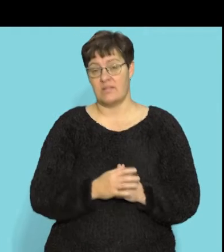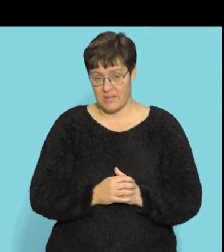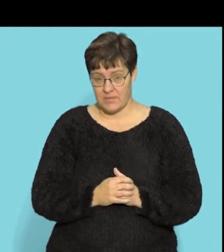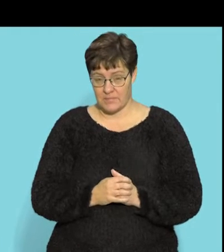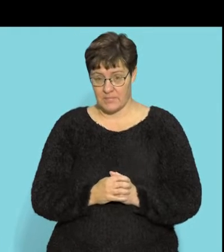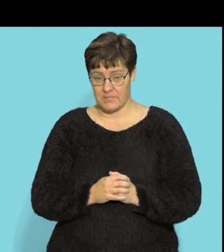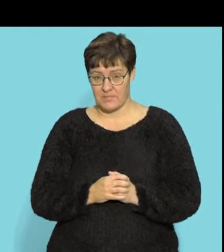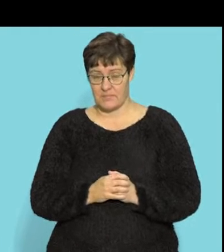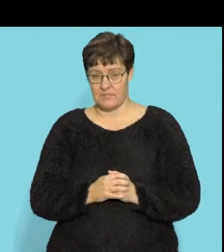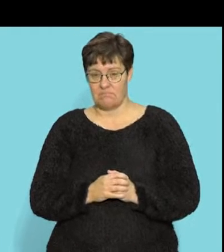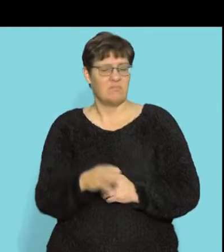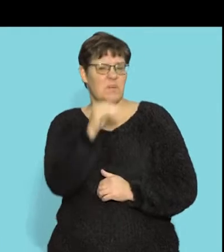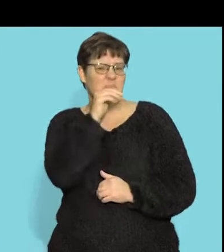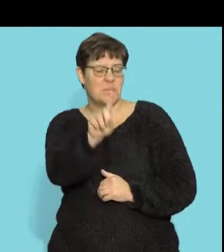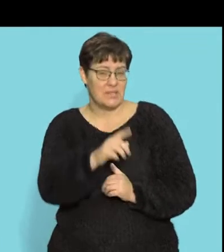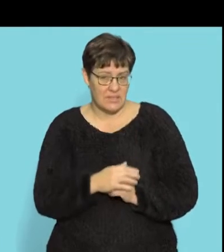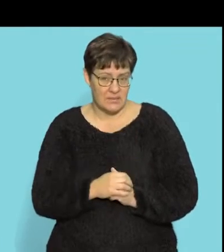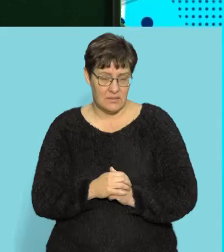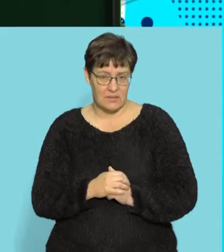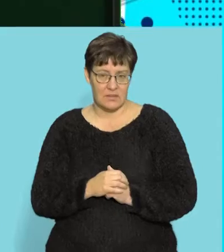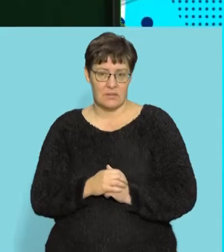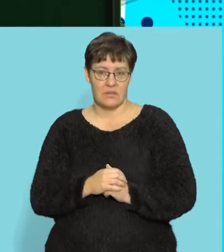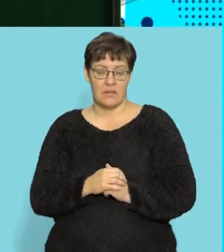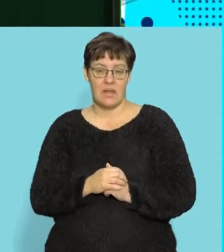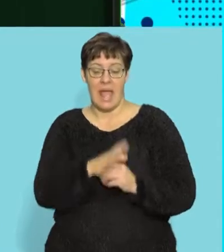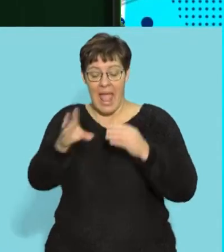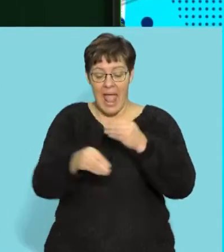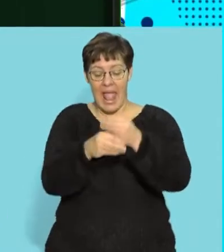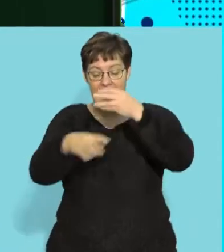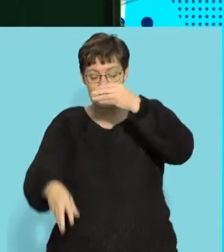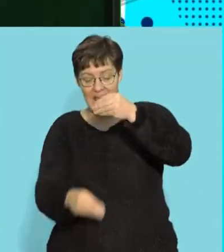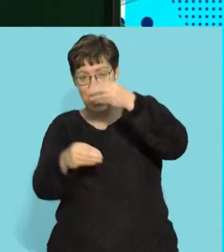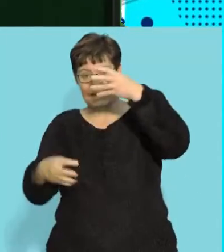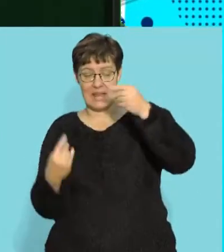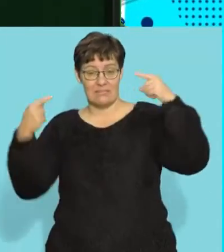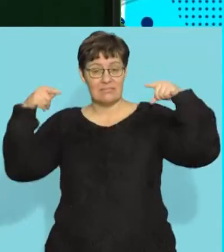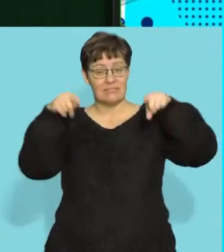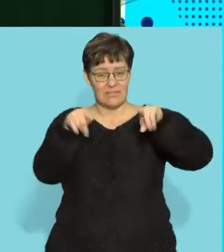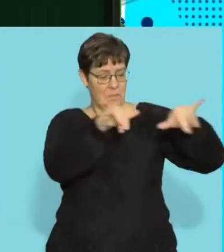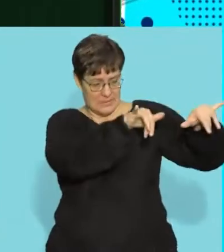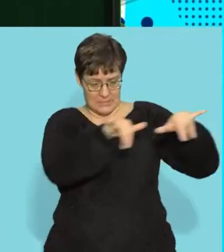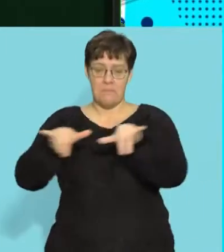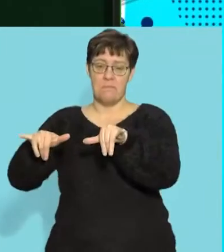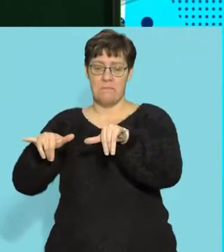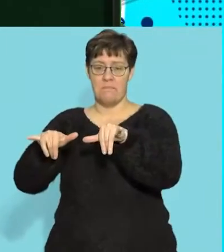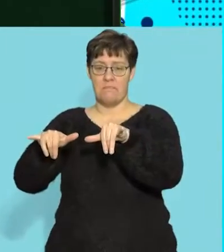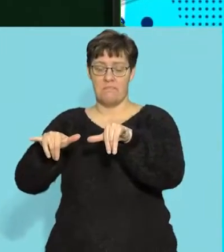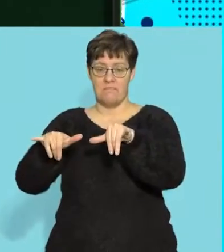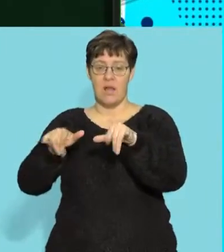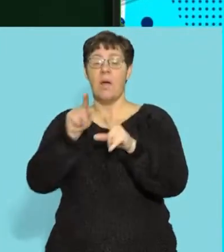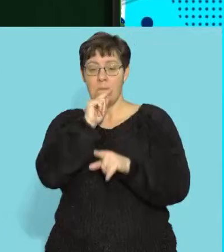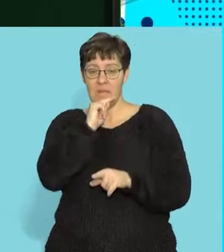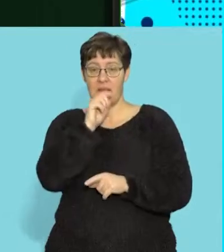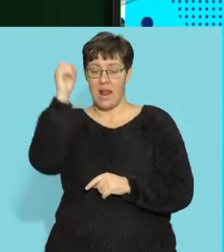brightness of the light bulb increases. What does that mean? It means the more light bulbs which are identical we add